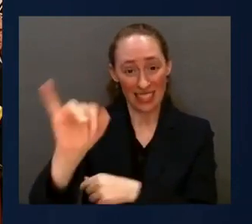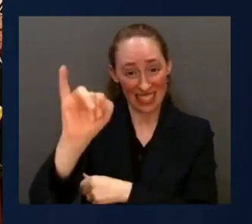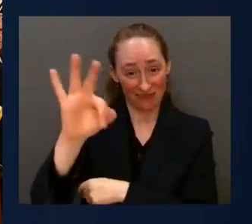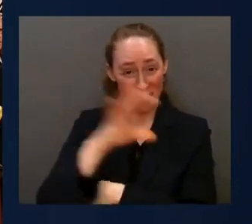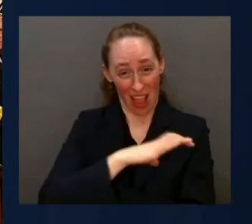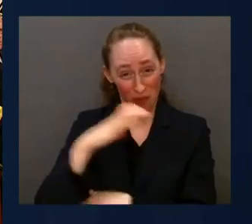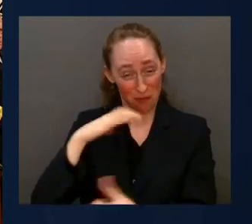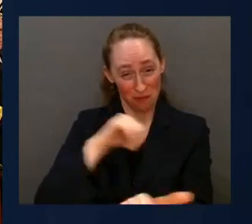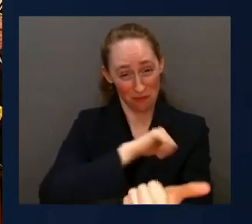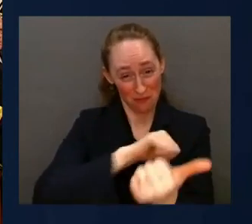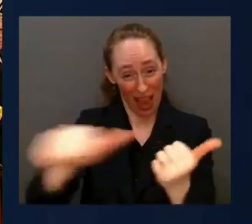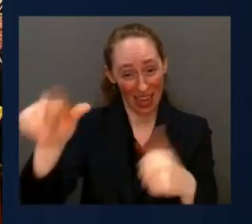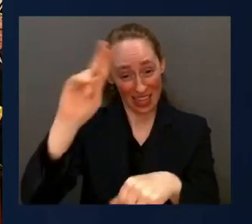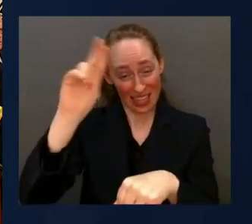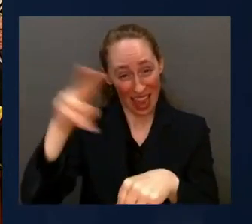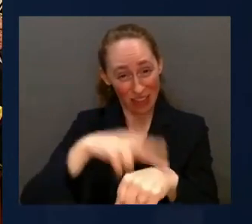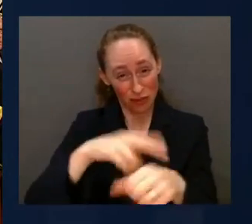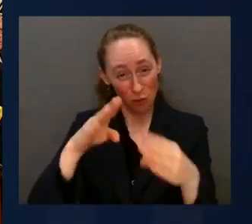But